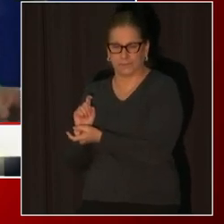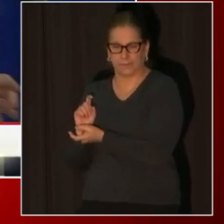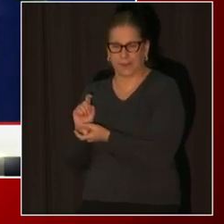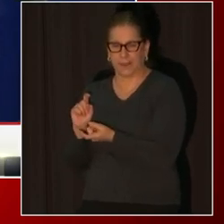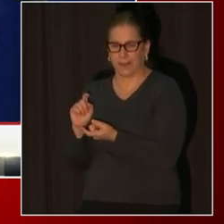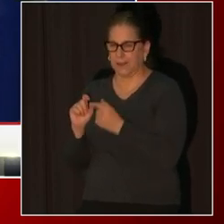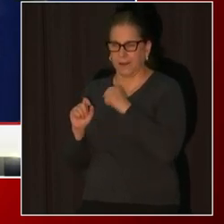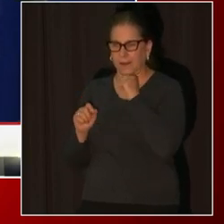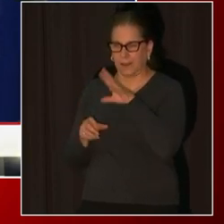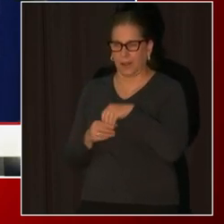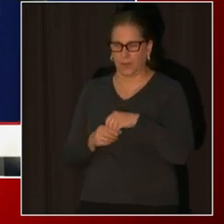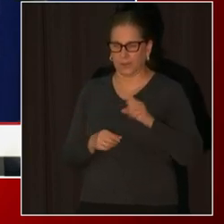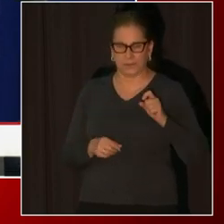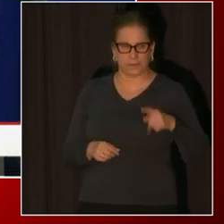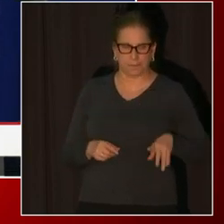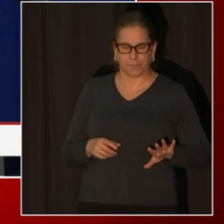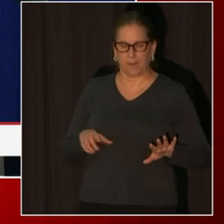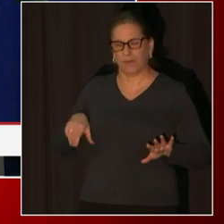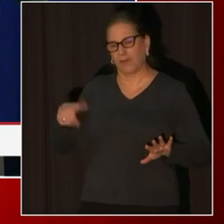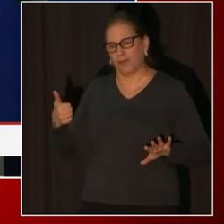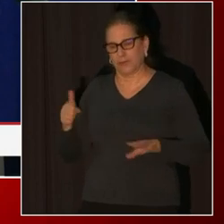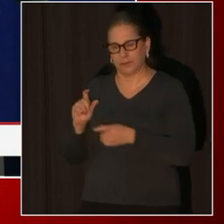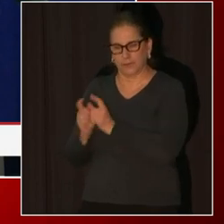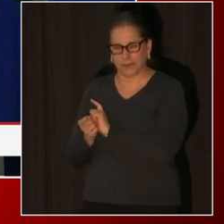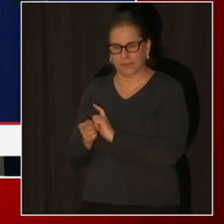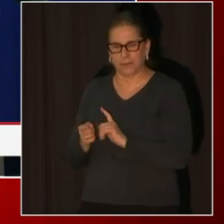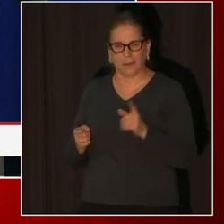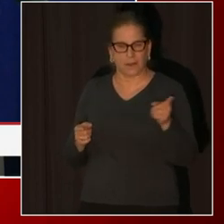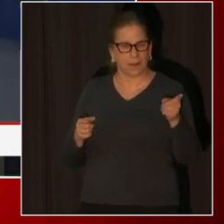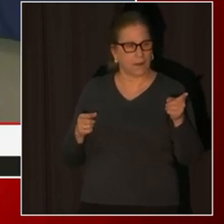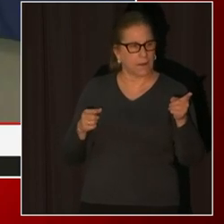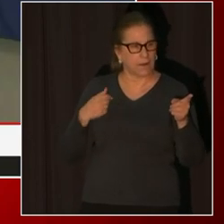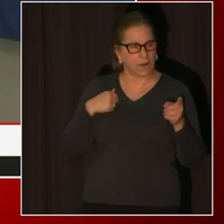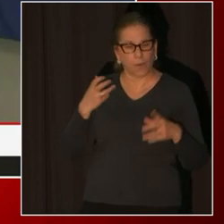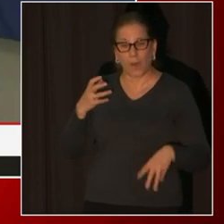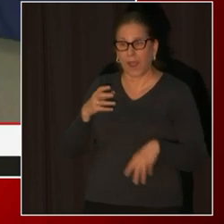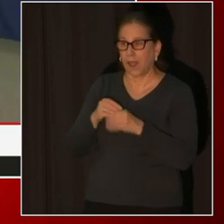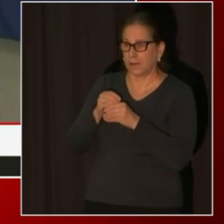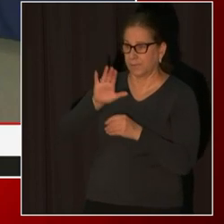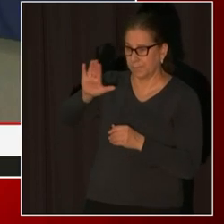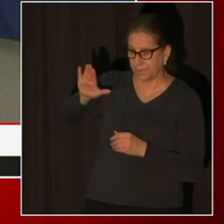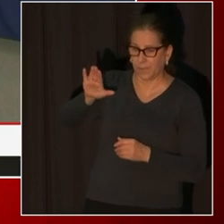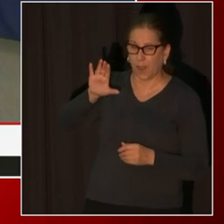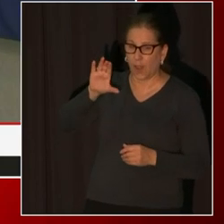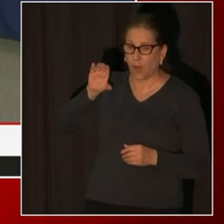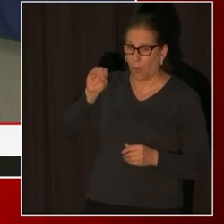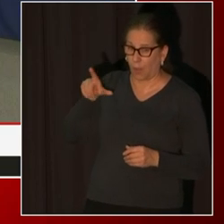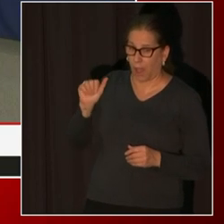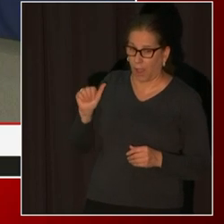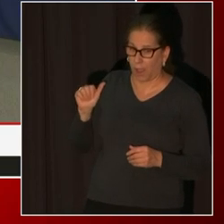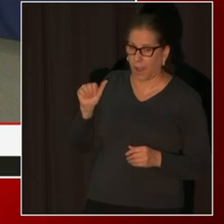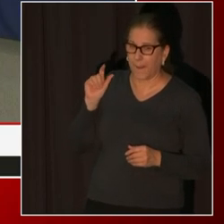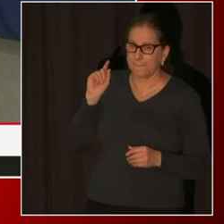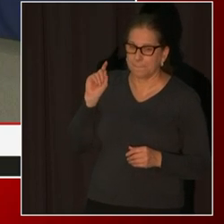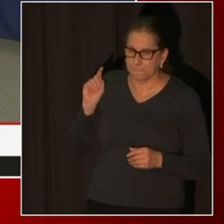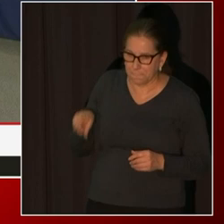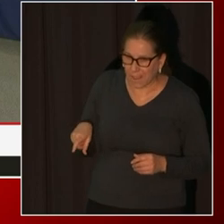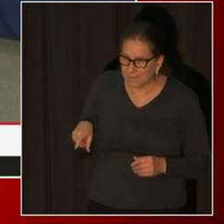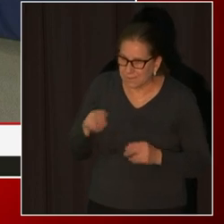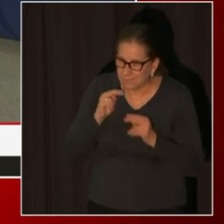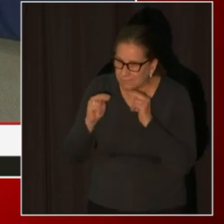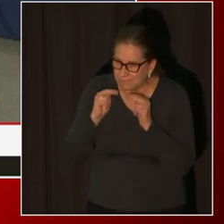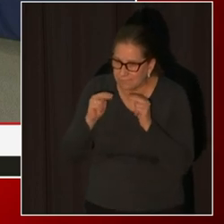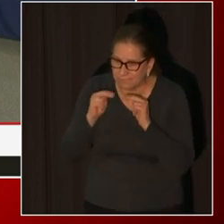a COLA, a cost of living adjustment for represented employees, must be bargained for. And so that would